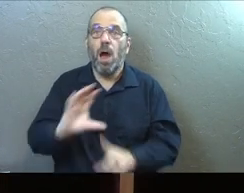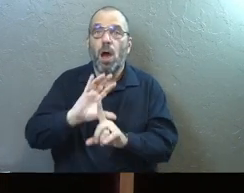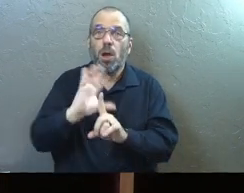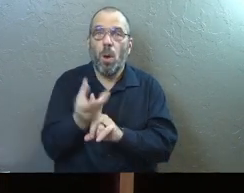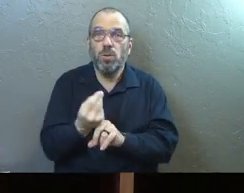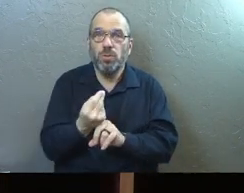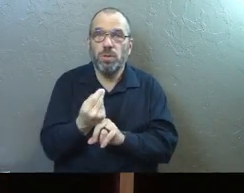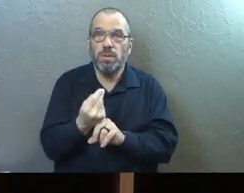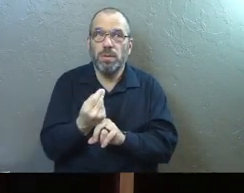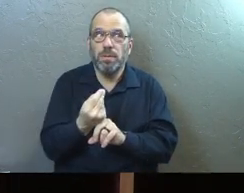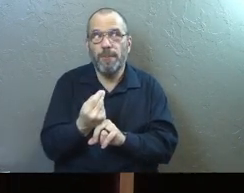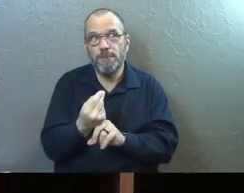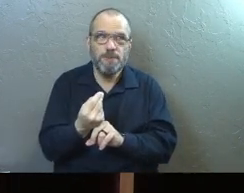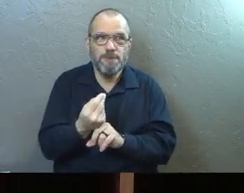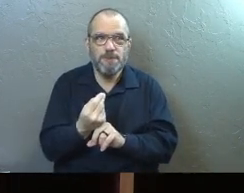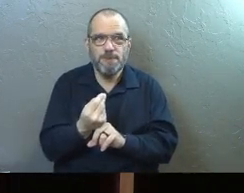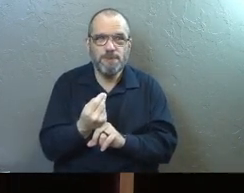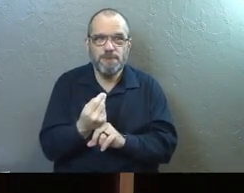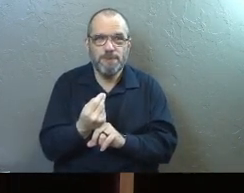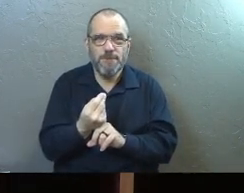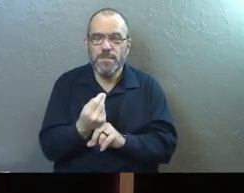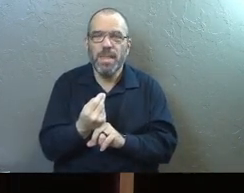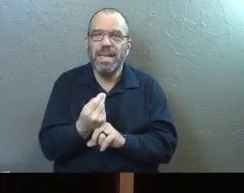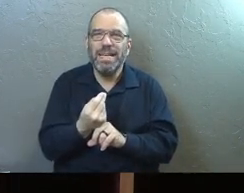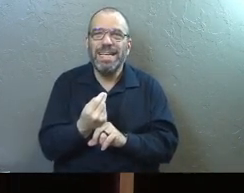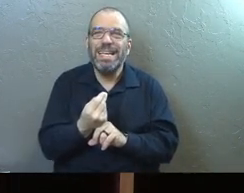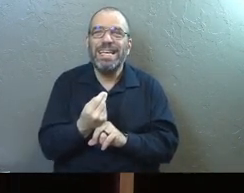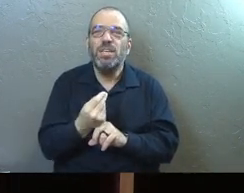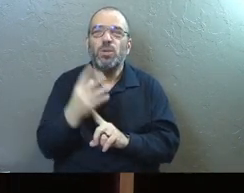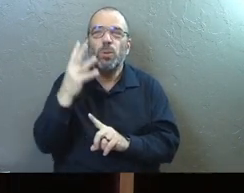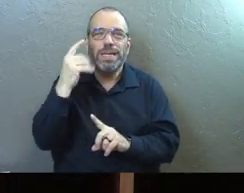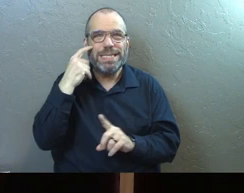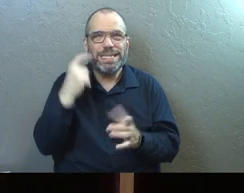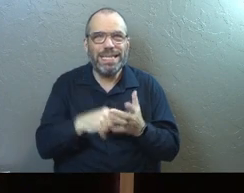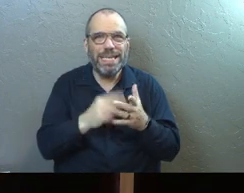Culture is headed down a road of division.